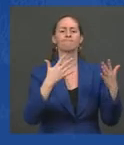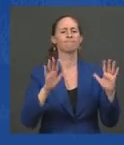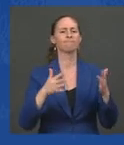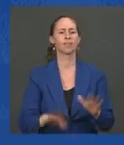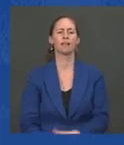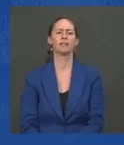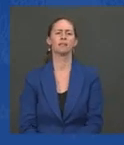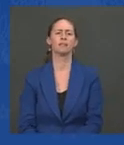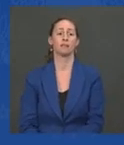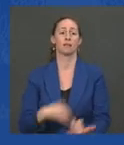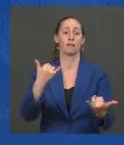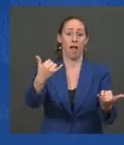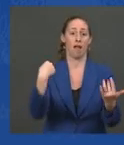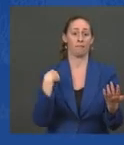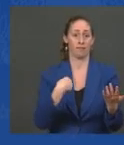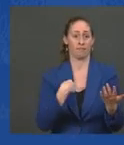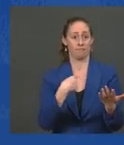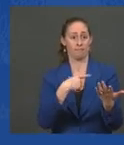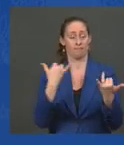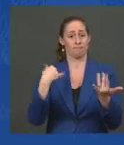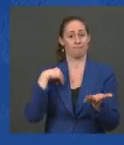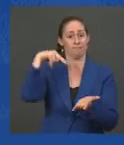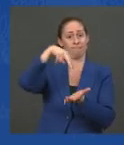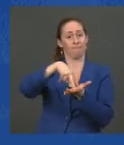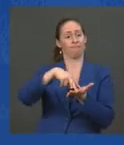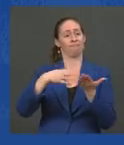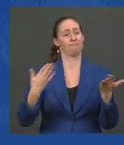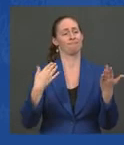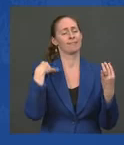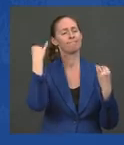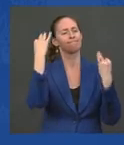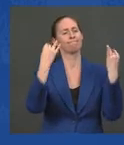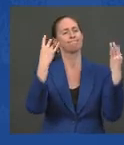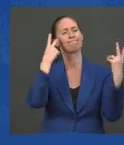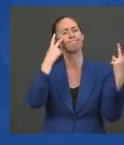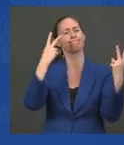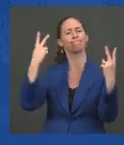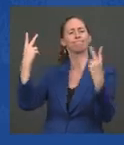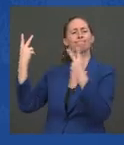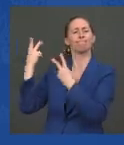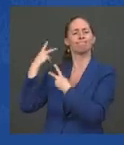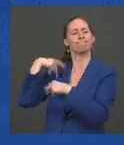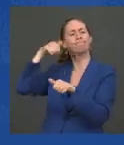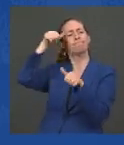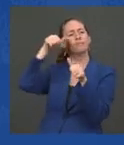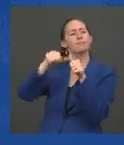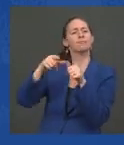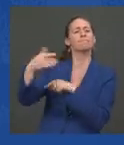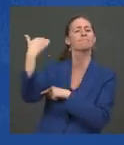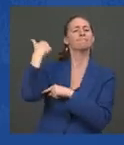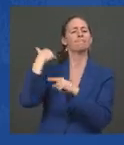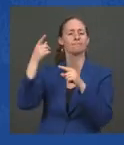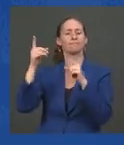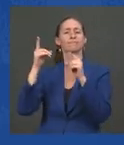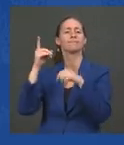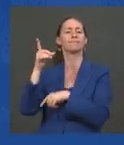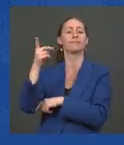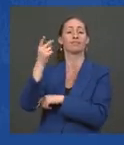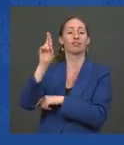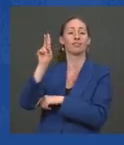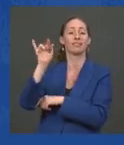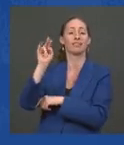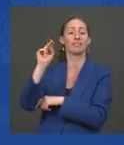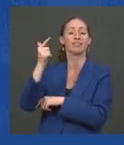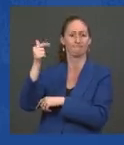here reminded of the goal of the Southern Christian Leadership Conference, which Dr. King led, and I quote, he said his goal